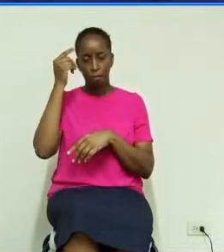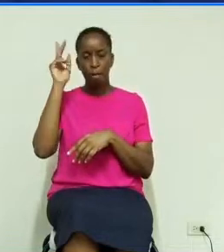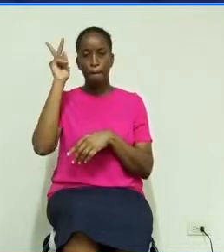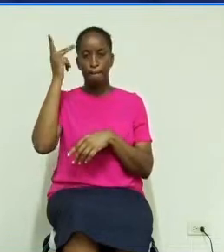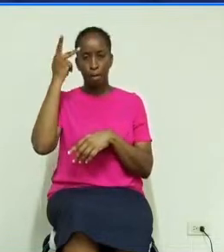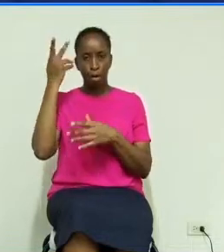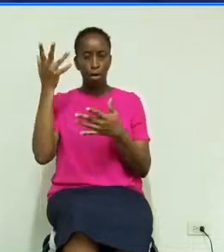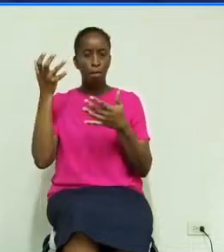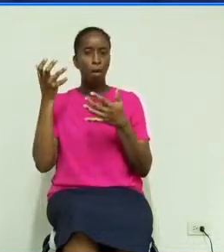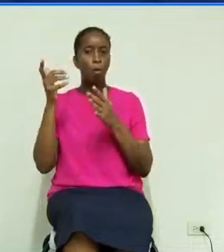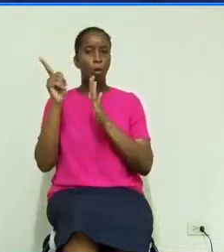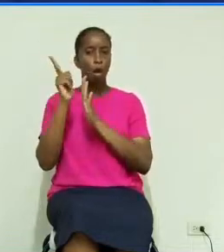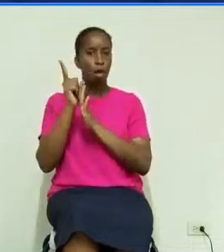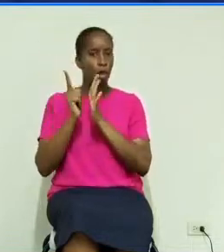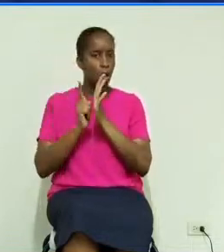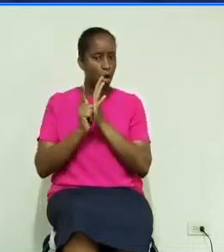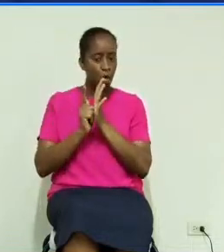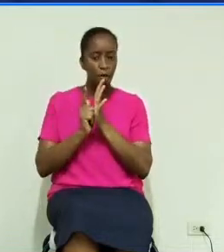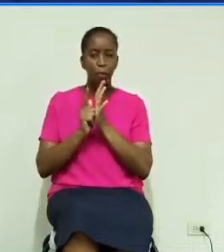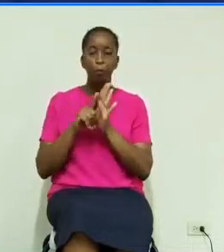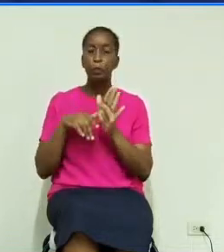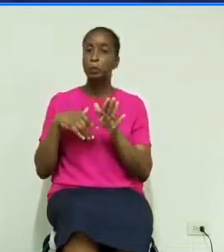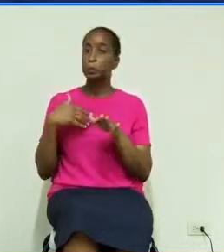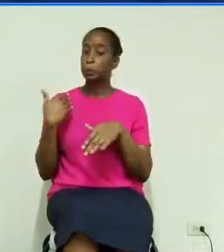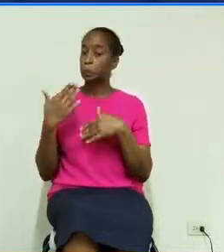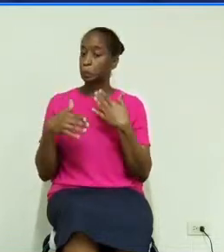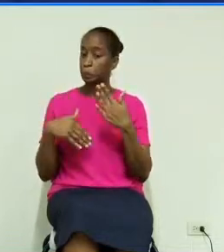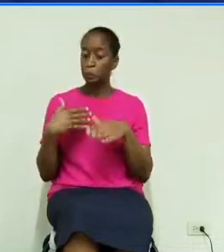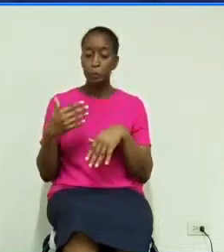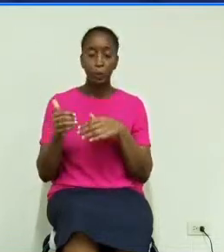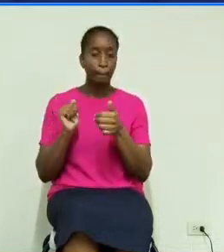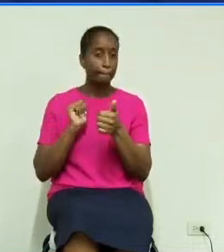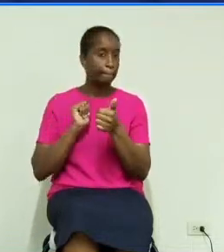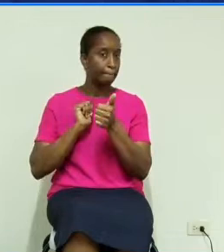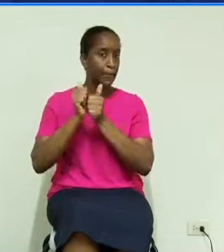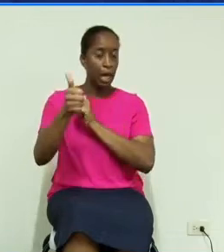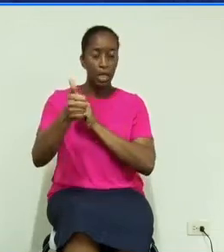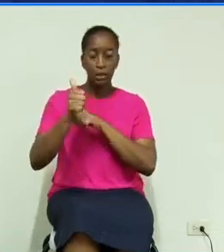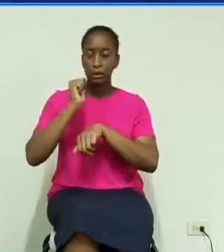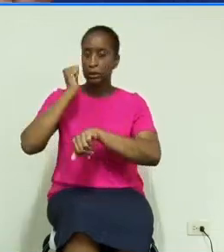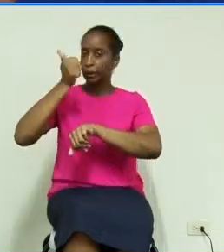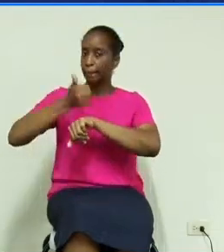voting is usually consistent with party affiliation, especially.